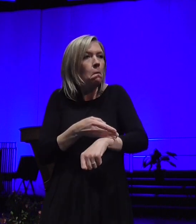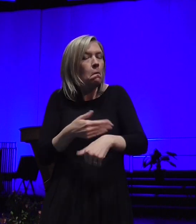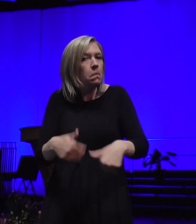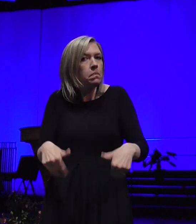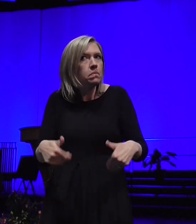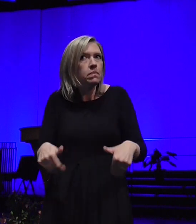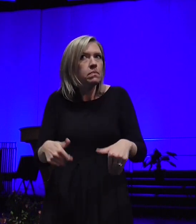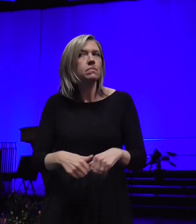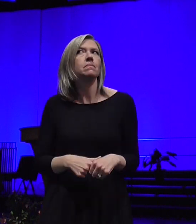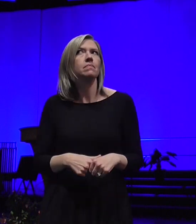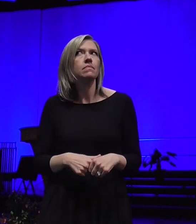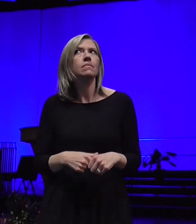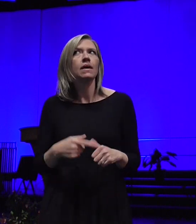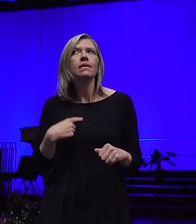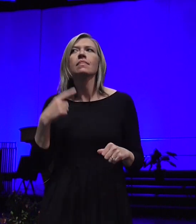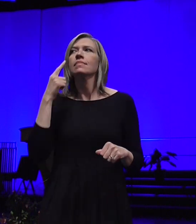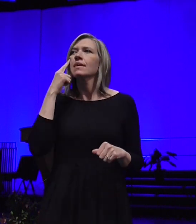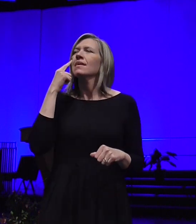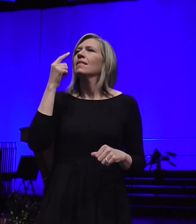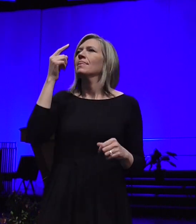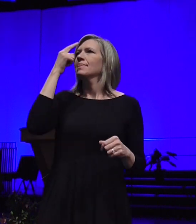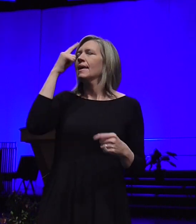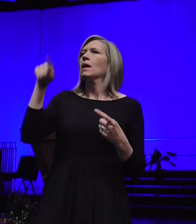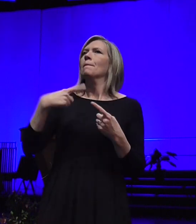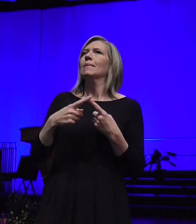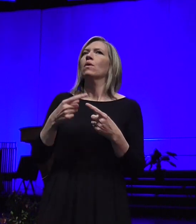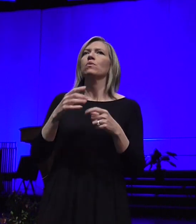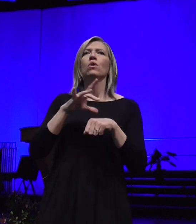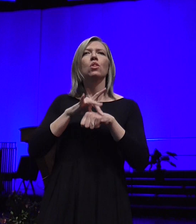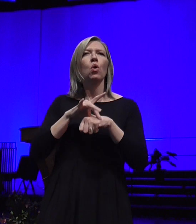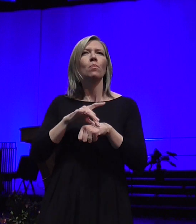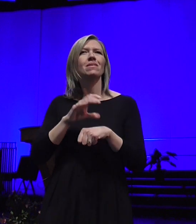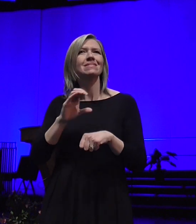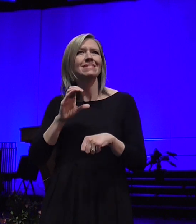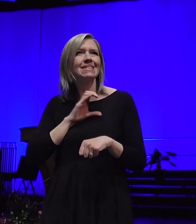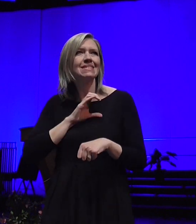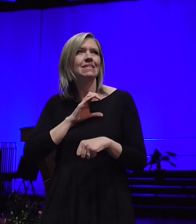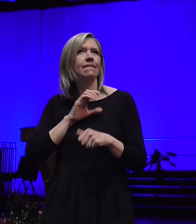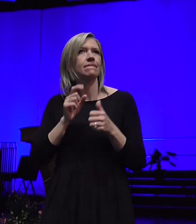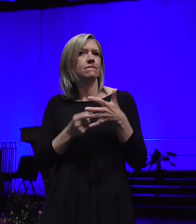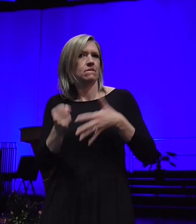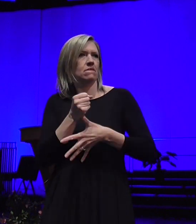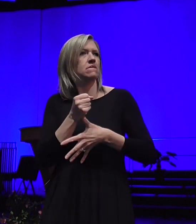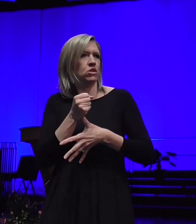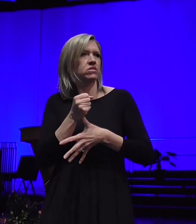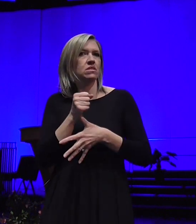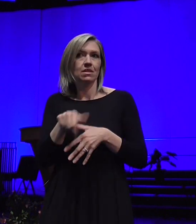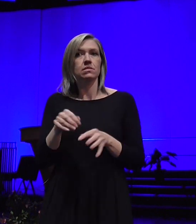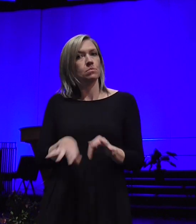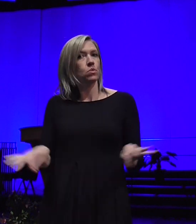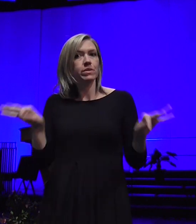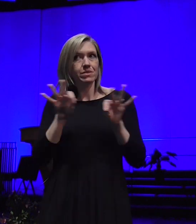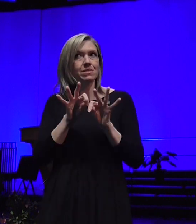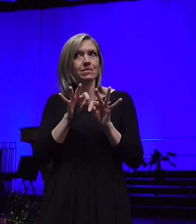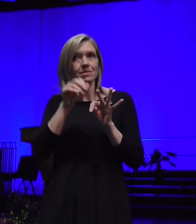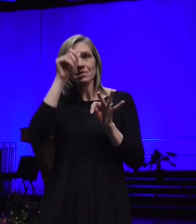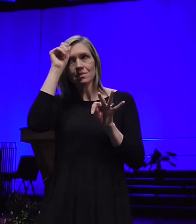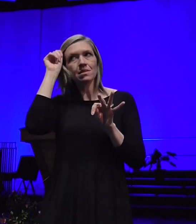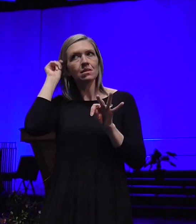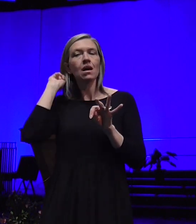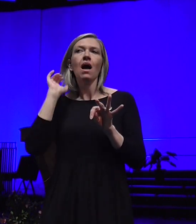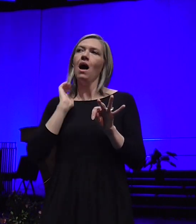of thinking of ourselves as global citizens first is really an important part of this, because